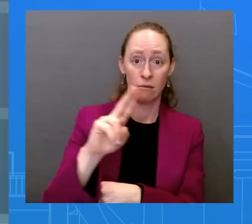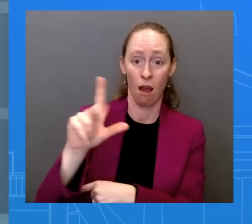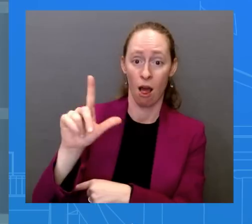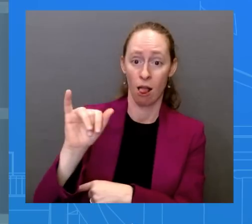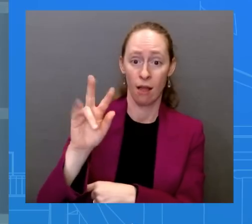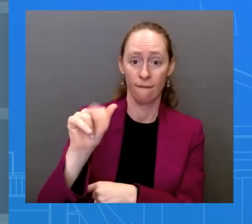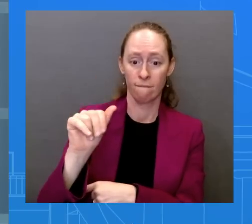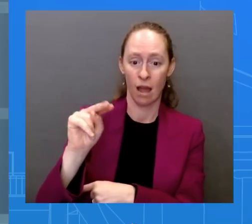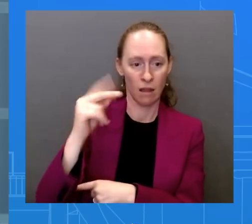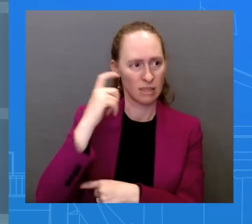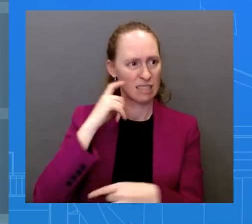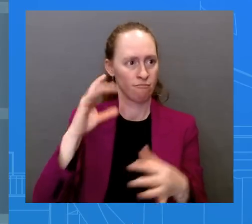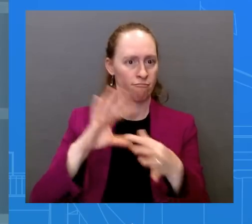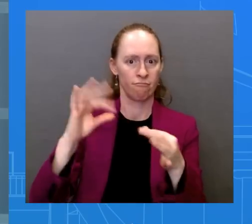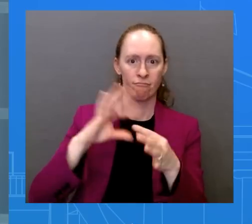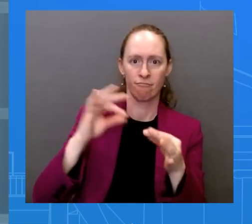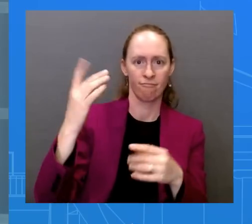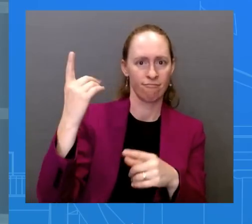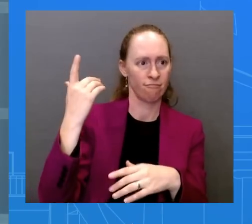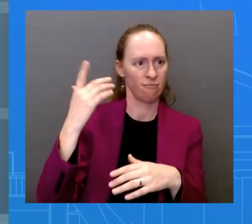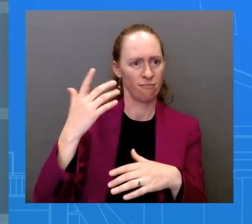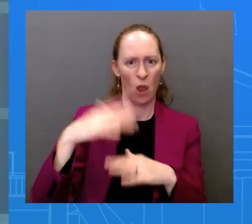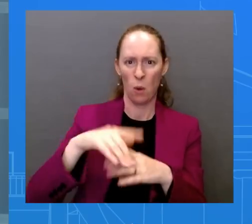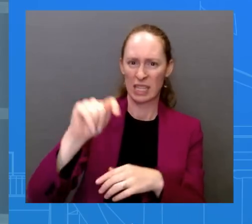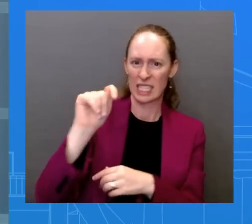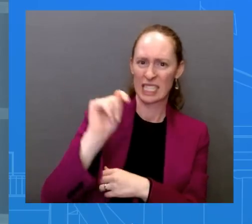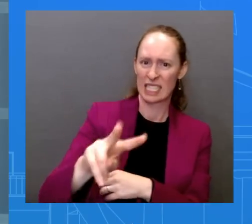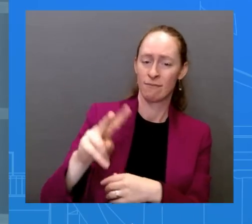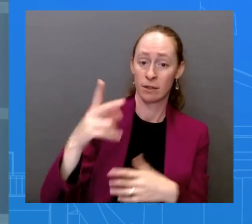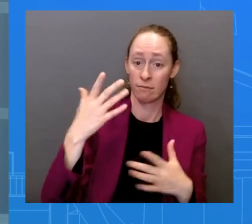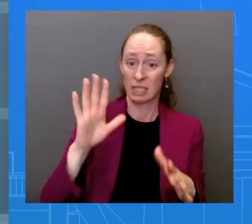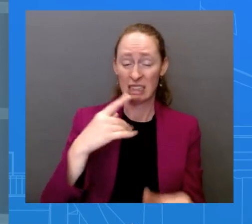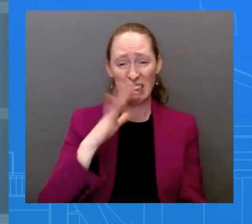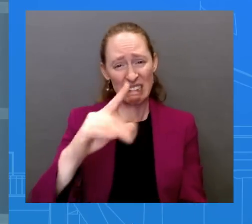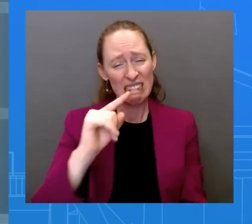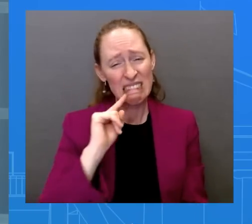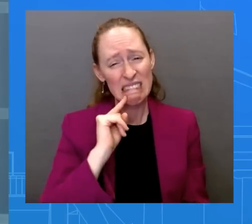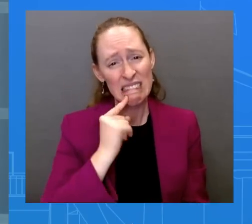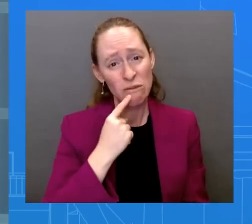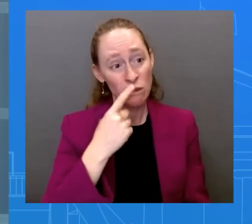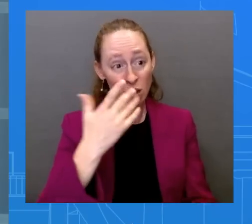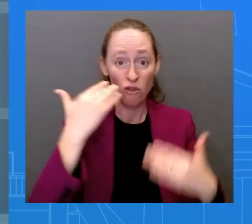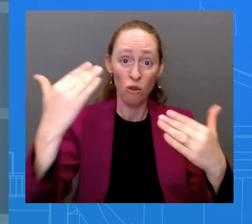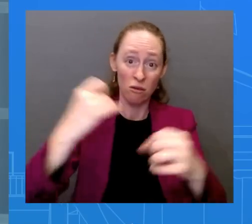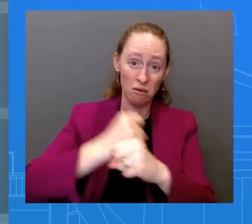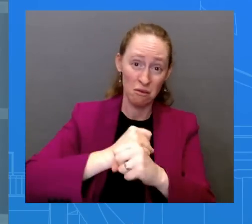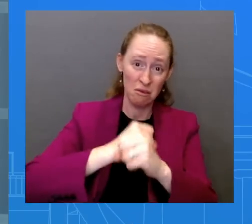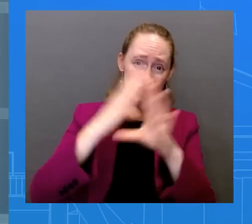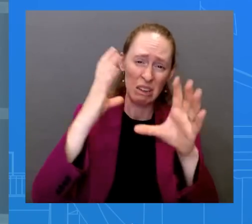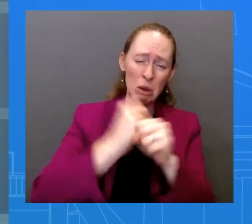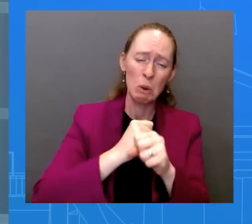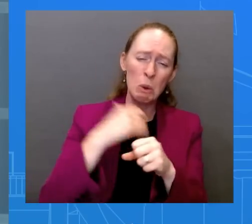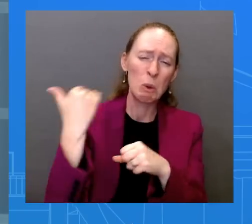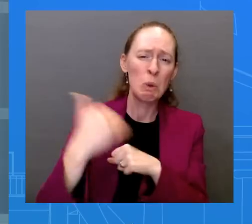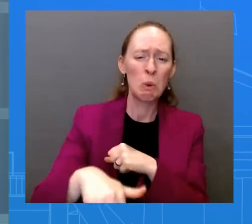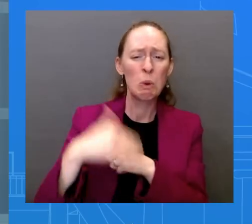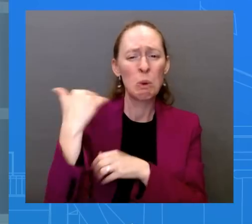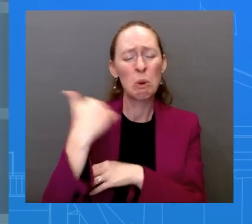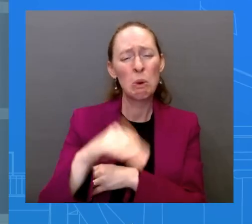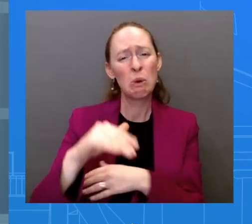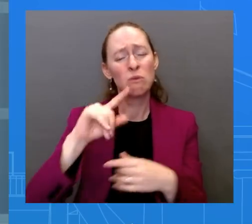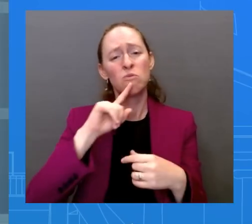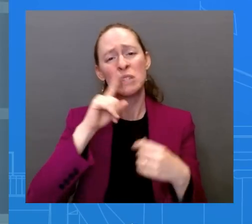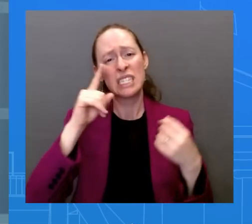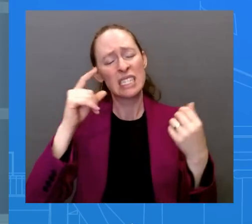the consequences of nuclear use would be disastrous for Russia and the world, and Russia would be a pariah on the world